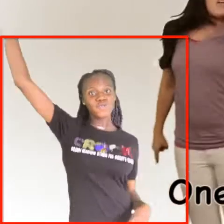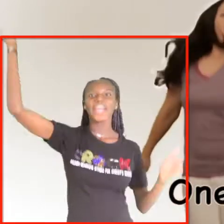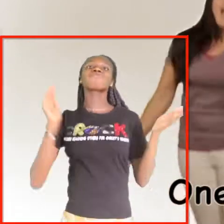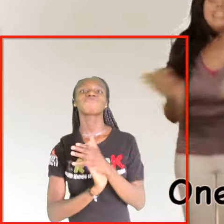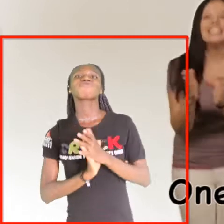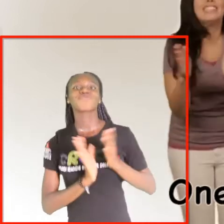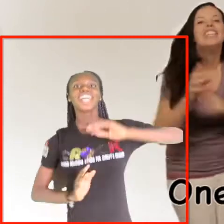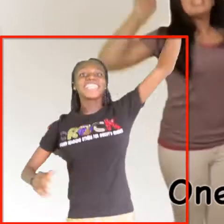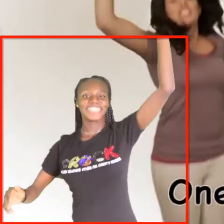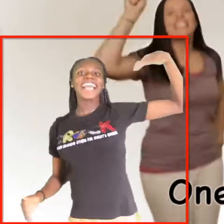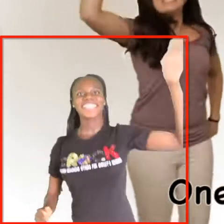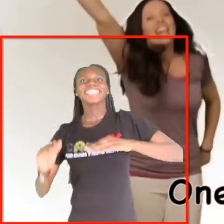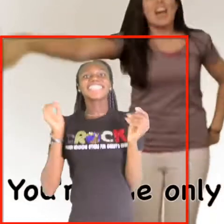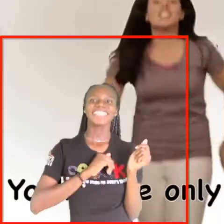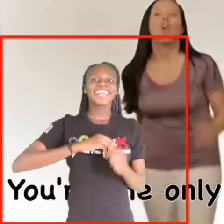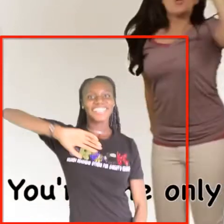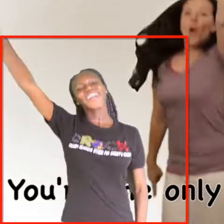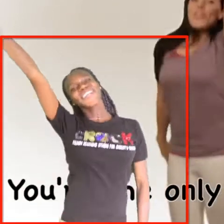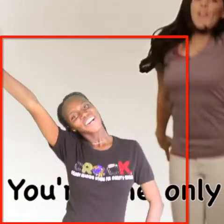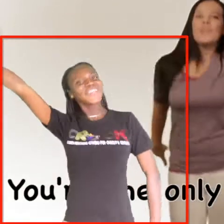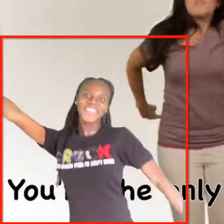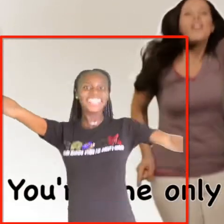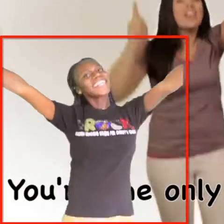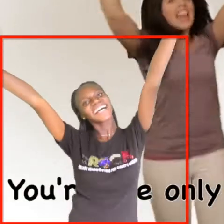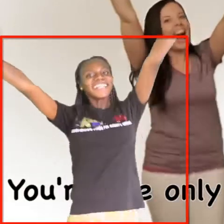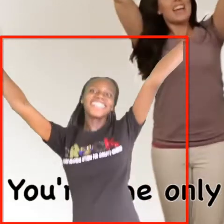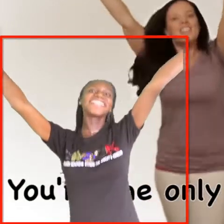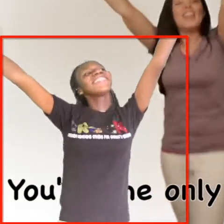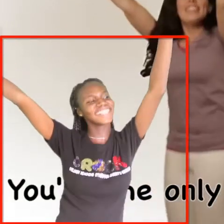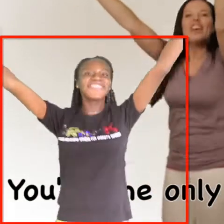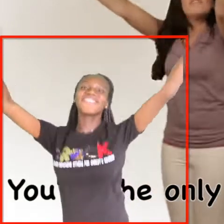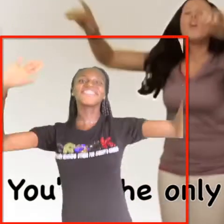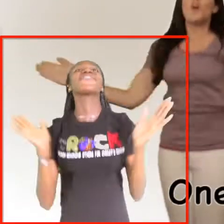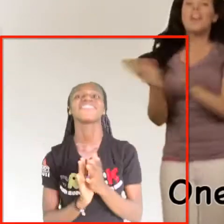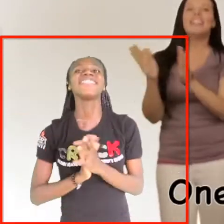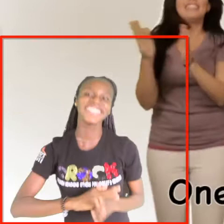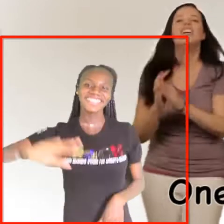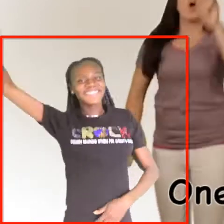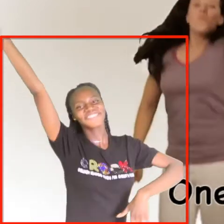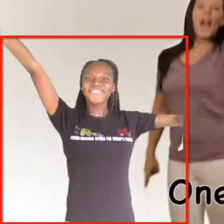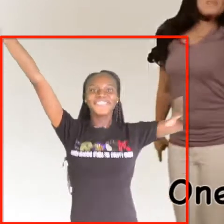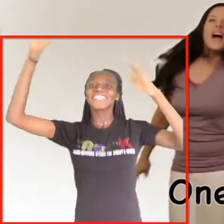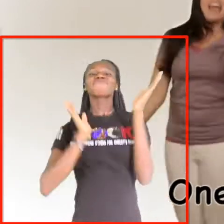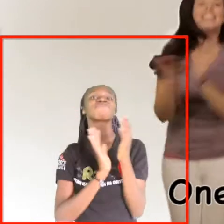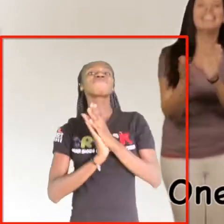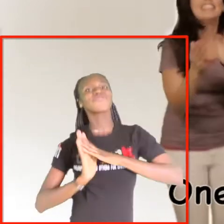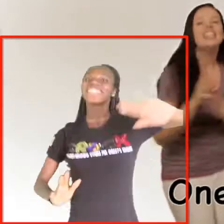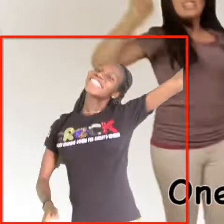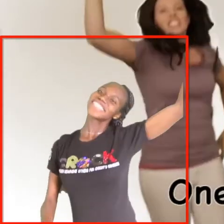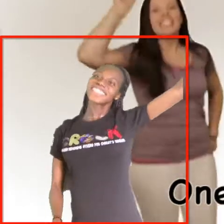end. One way, Jesus, you're the only one that I could live for. One